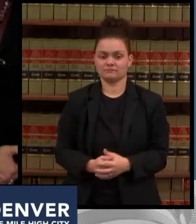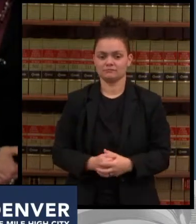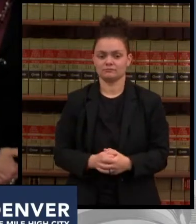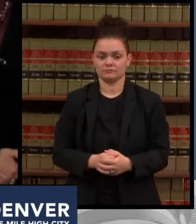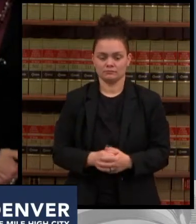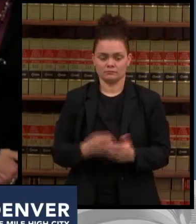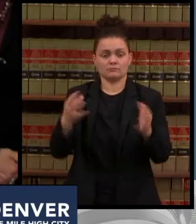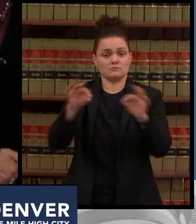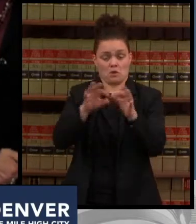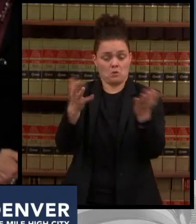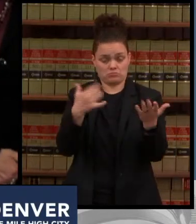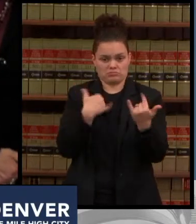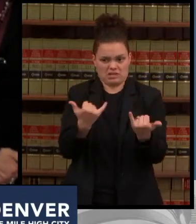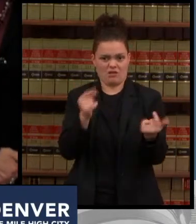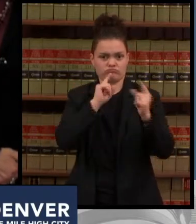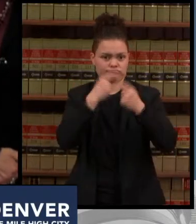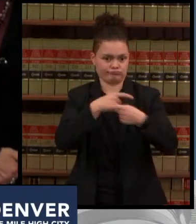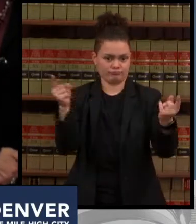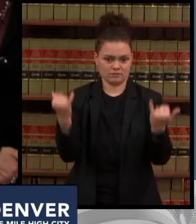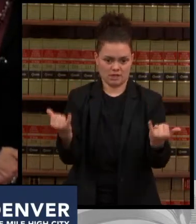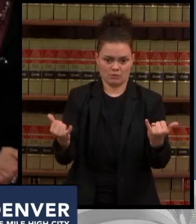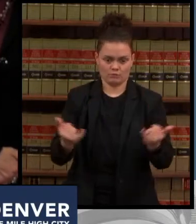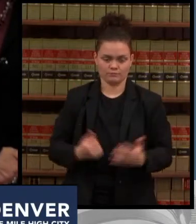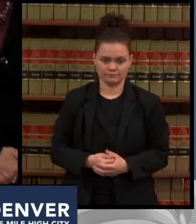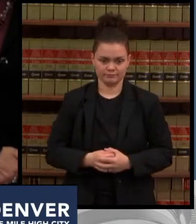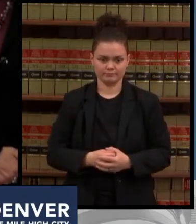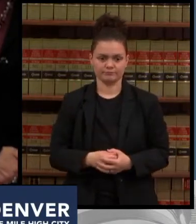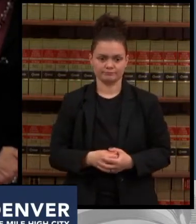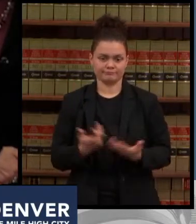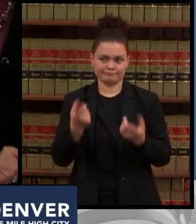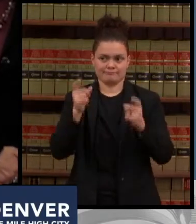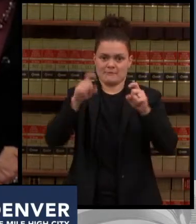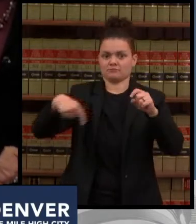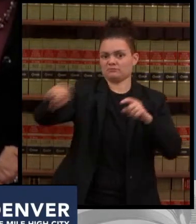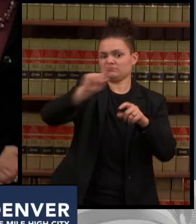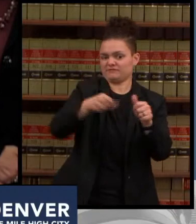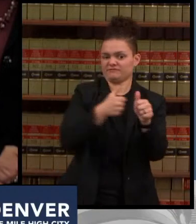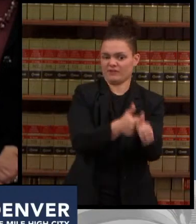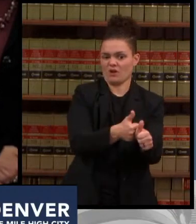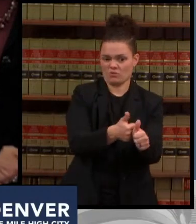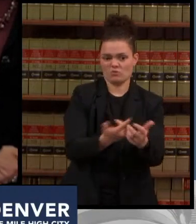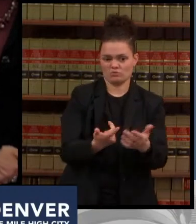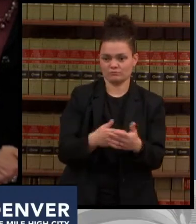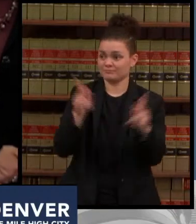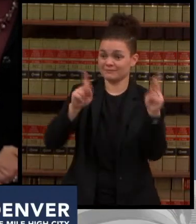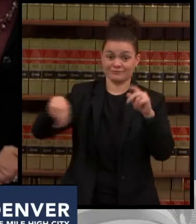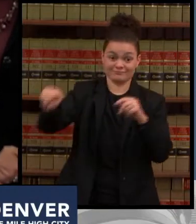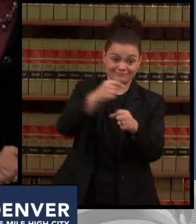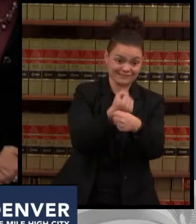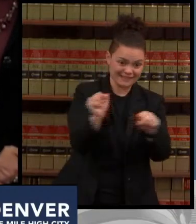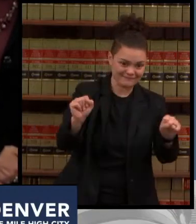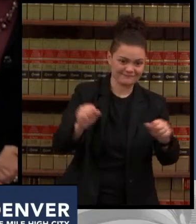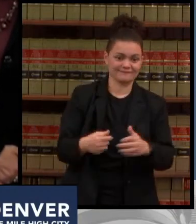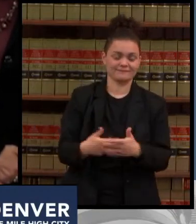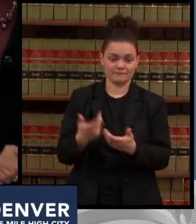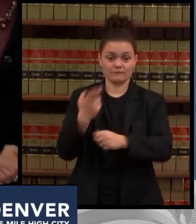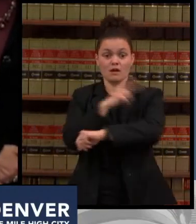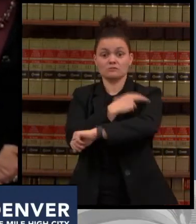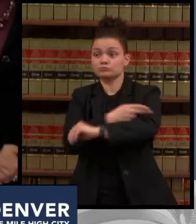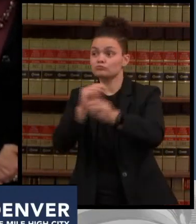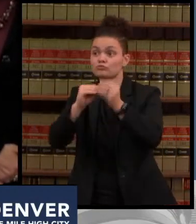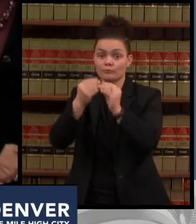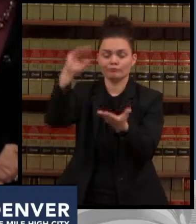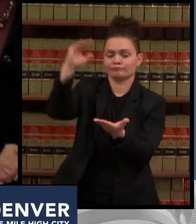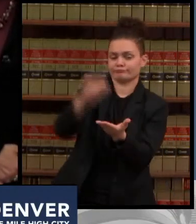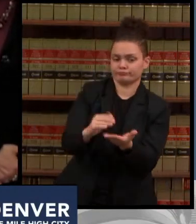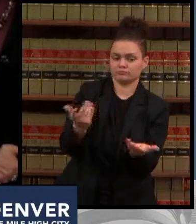this mandate so that we can get folks safe, and we make sure that we protect the capacities within our hospitals to serve all patients, whether they're COVID-related